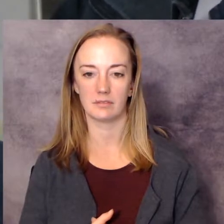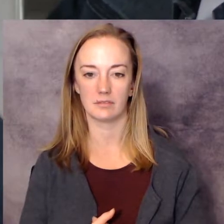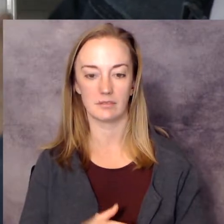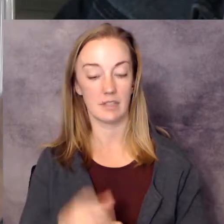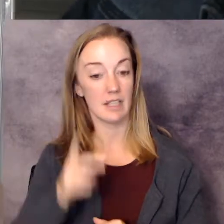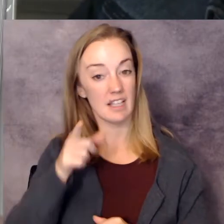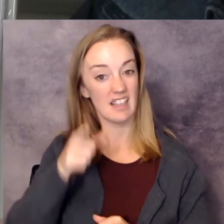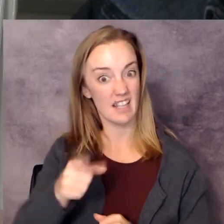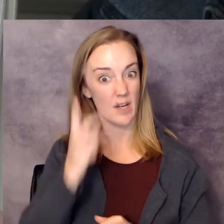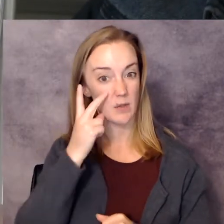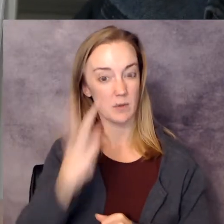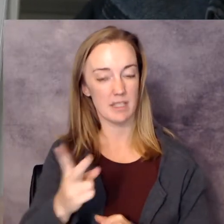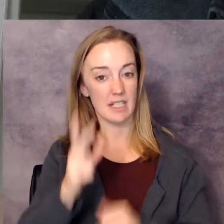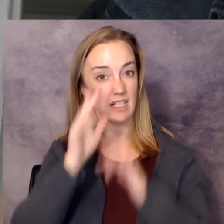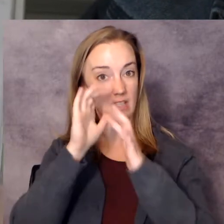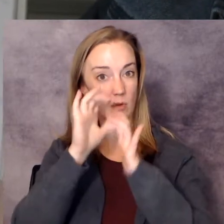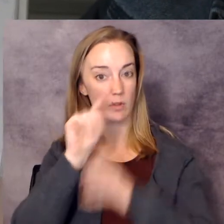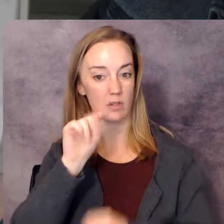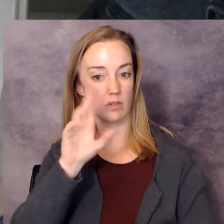the trumpet fish.